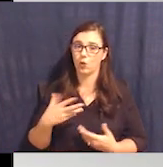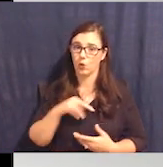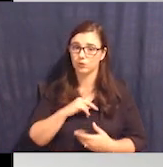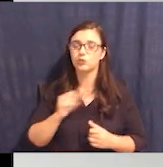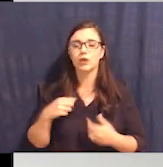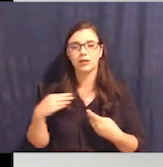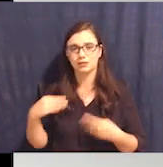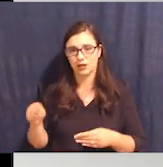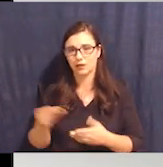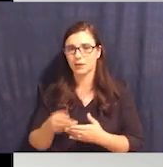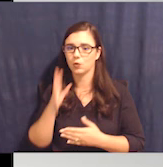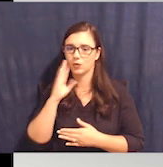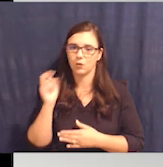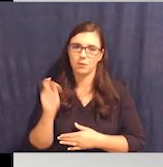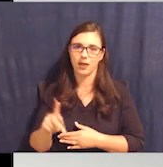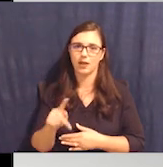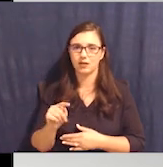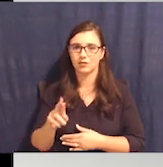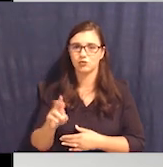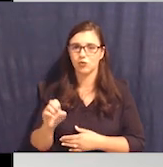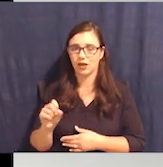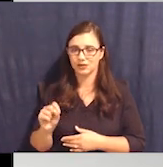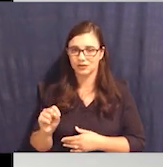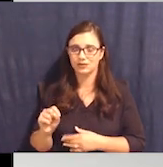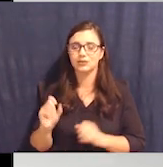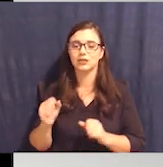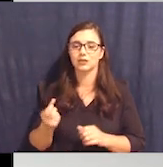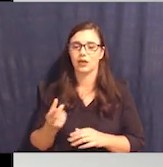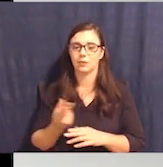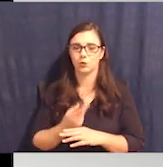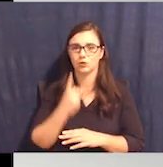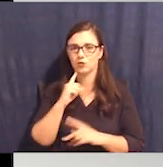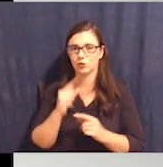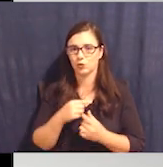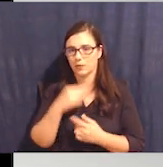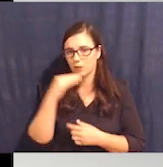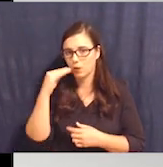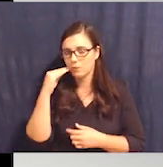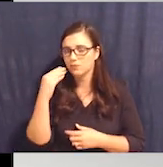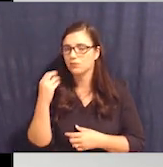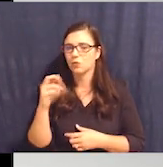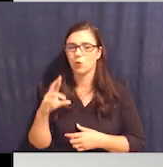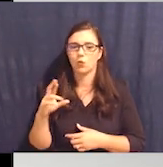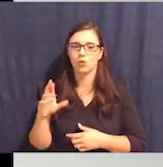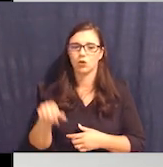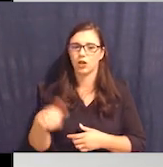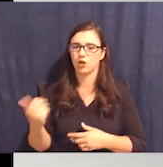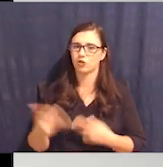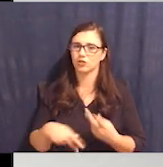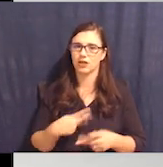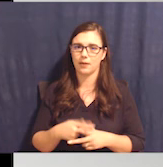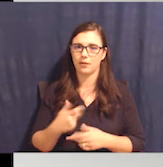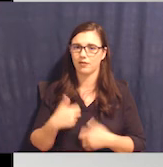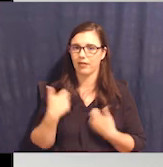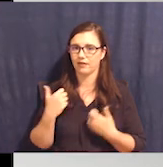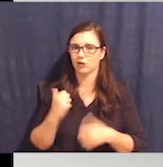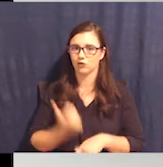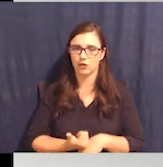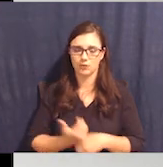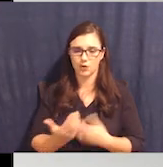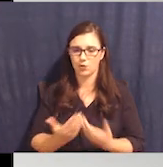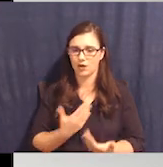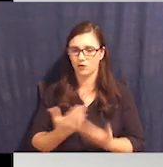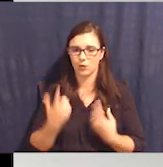you can always sell the condo. The money will go back into the trust, and then it could be used for a group home or some other sort of